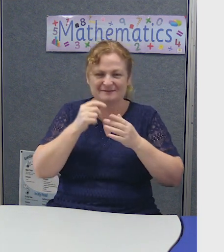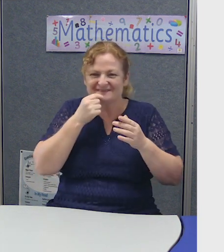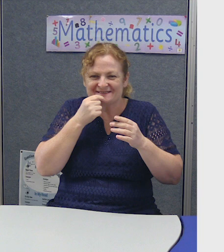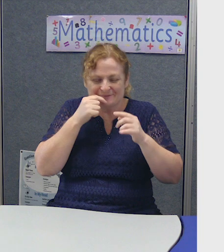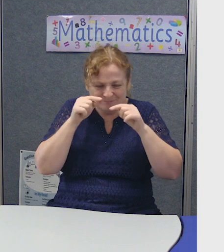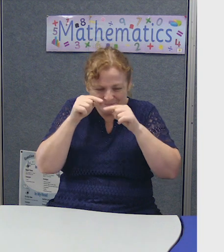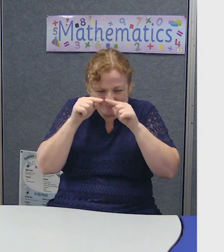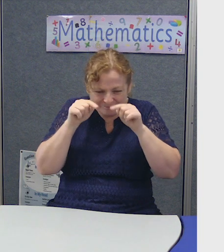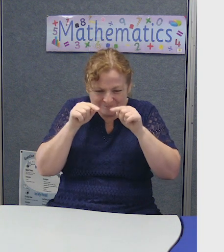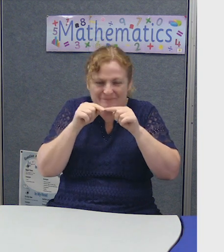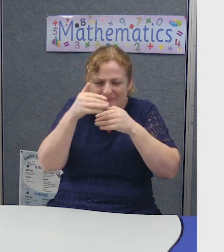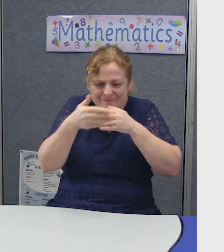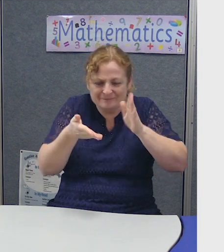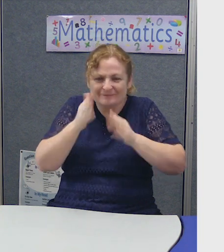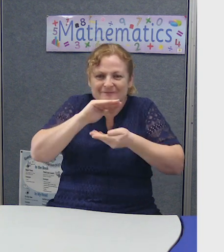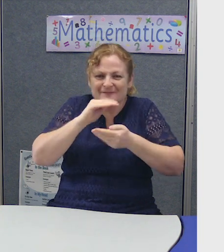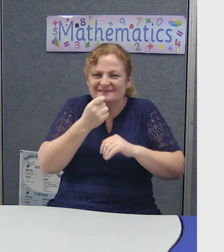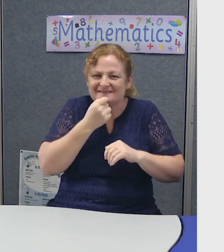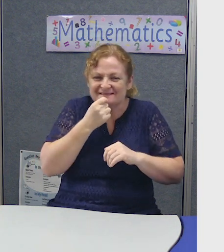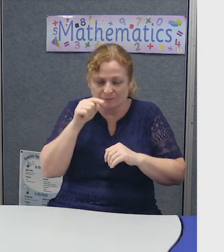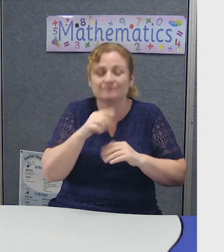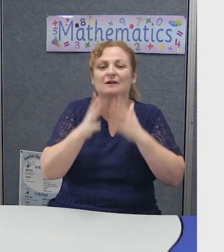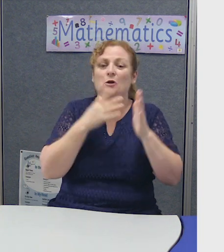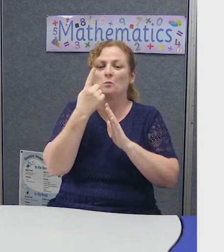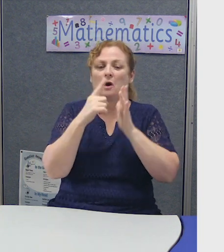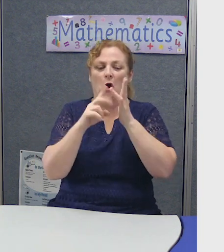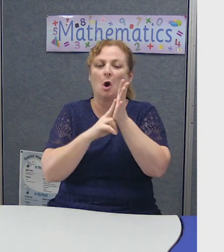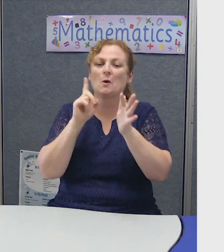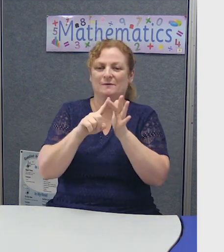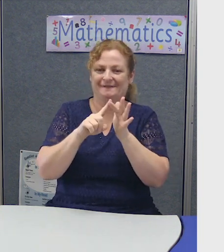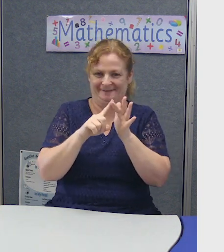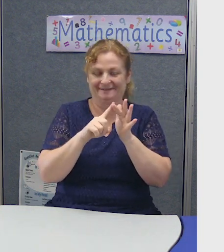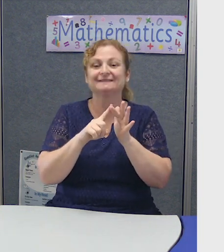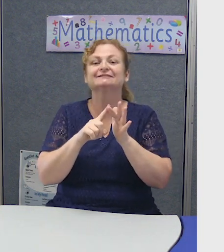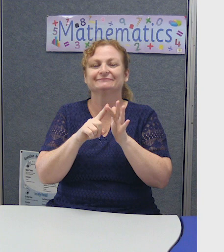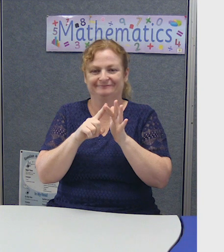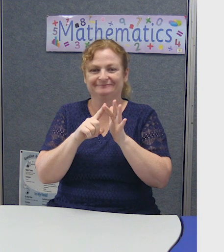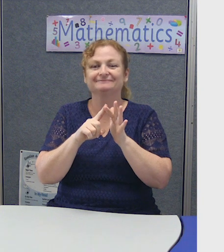drawing of a small cube will represent a 1.